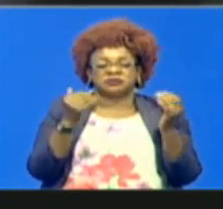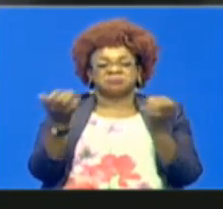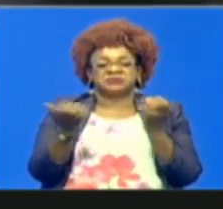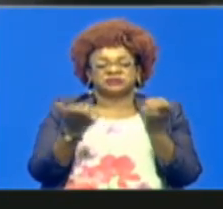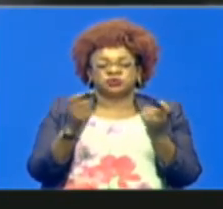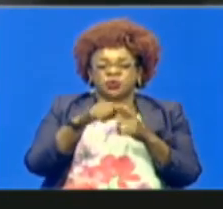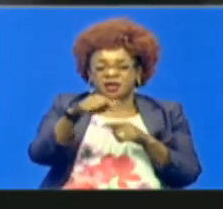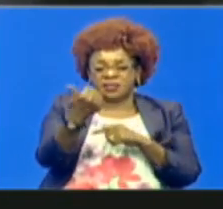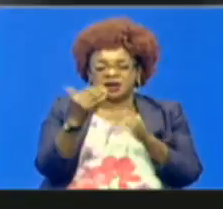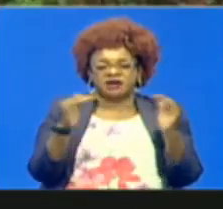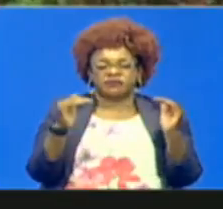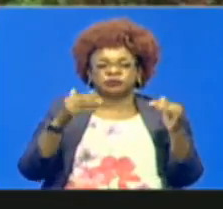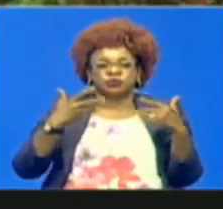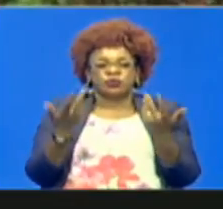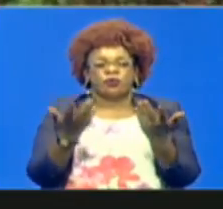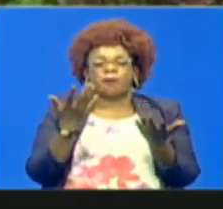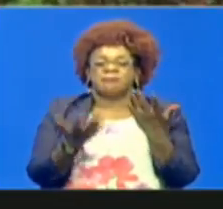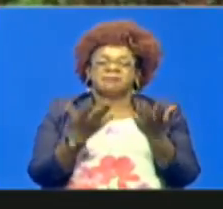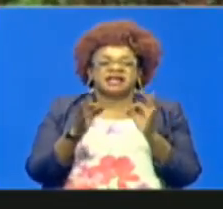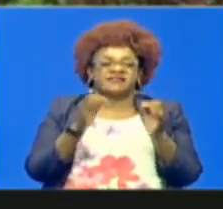next level, or maybe if I should call it